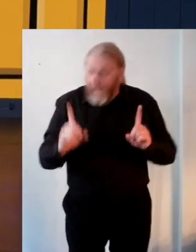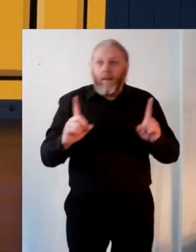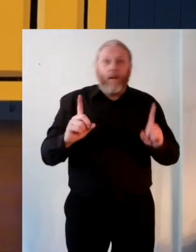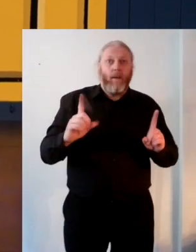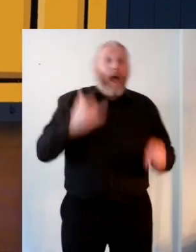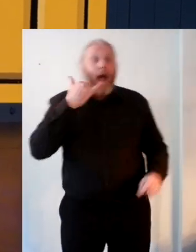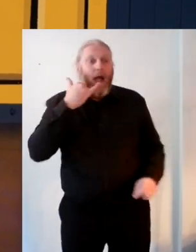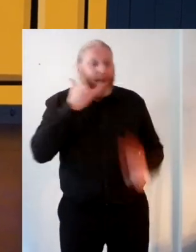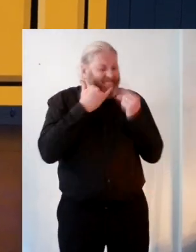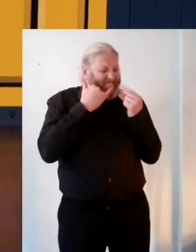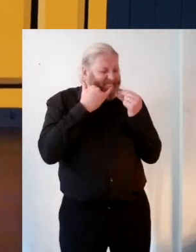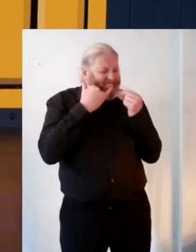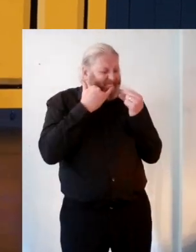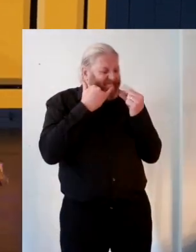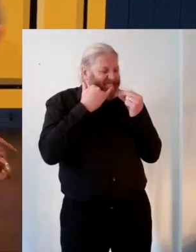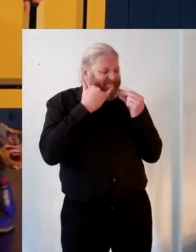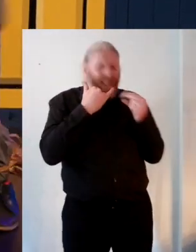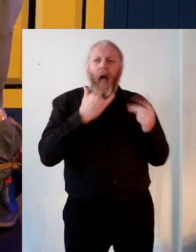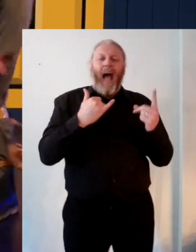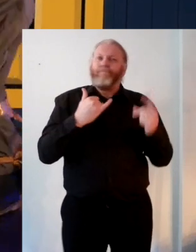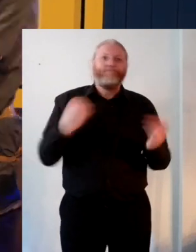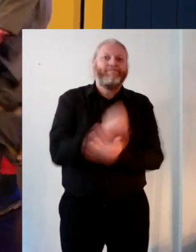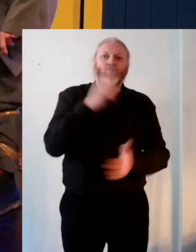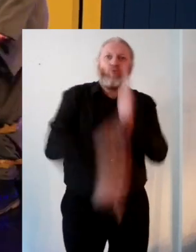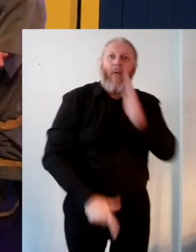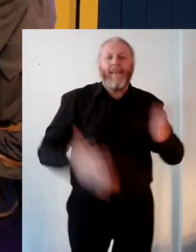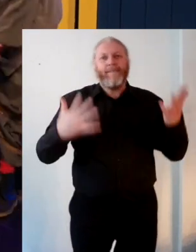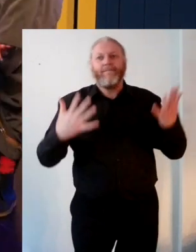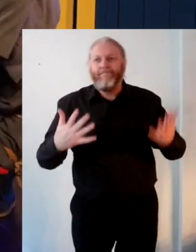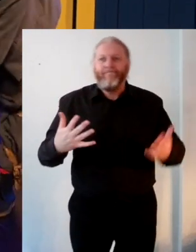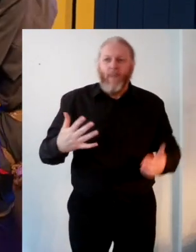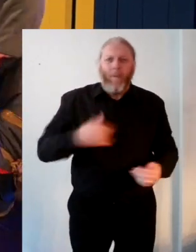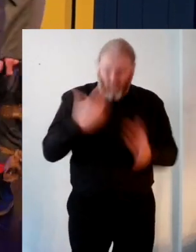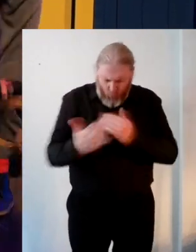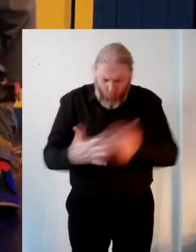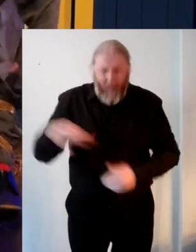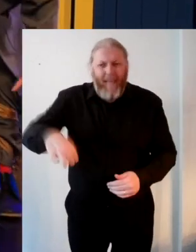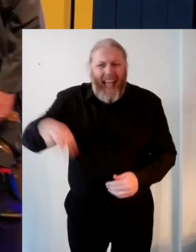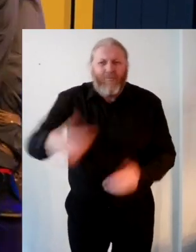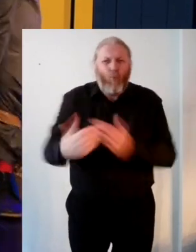Hello, Ross. Oh, no, no. Oh, I missed it again. Right, I'll just sort this out.